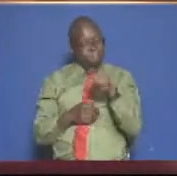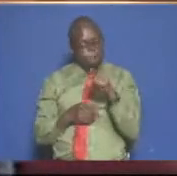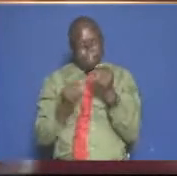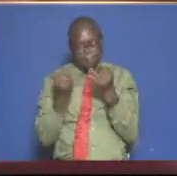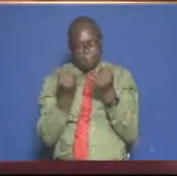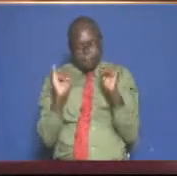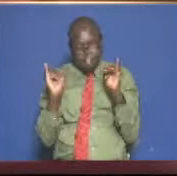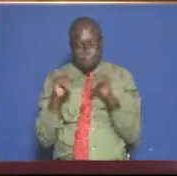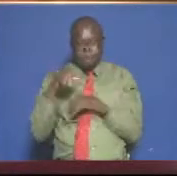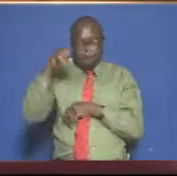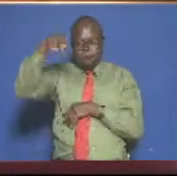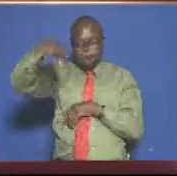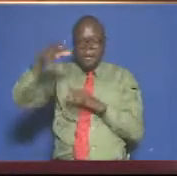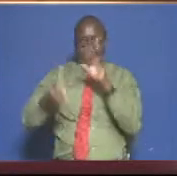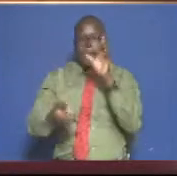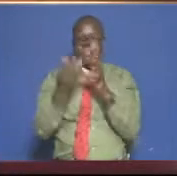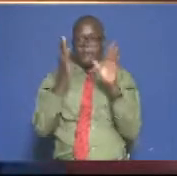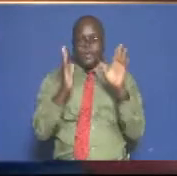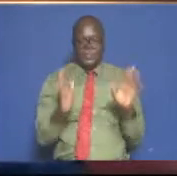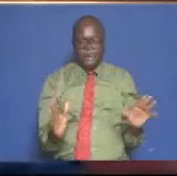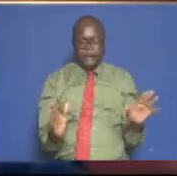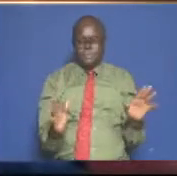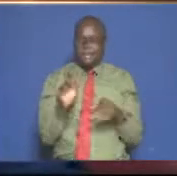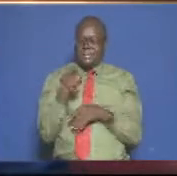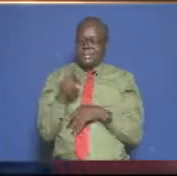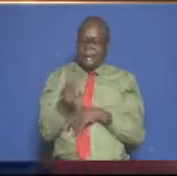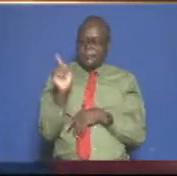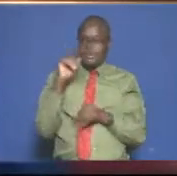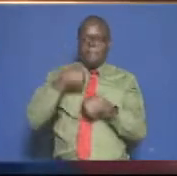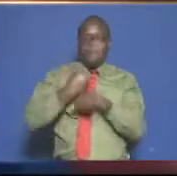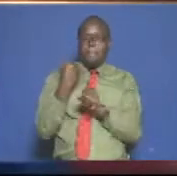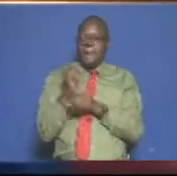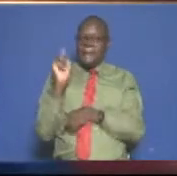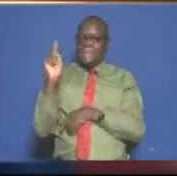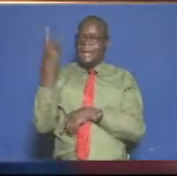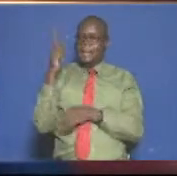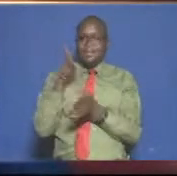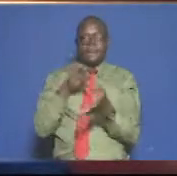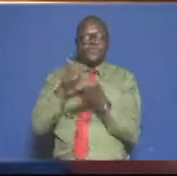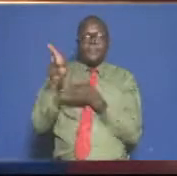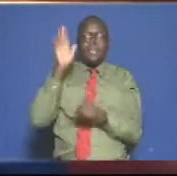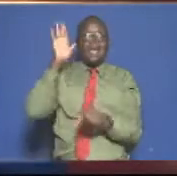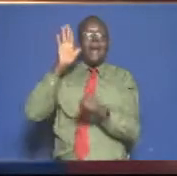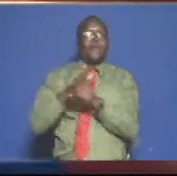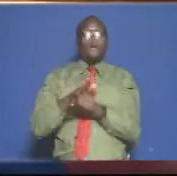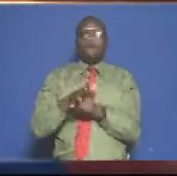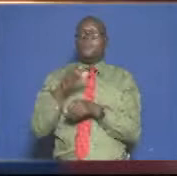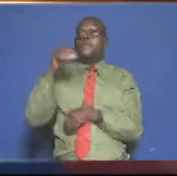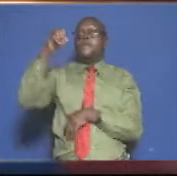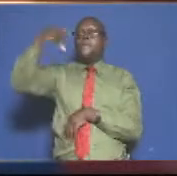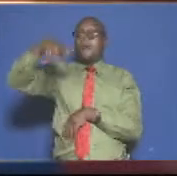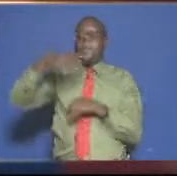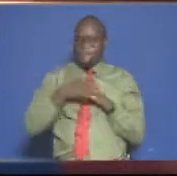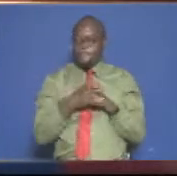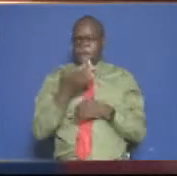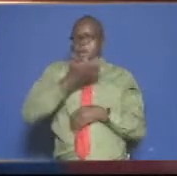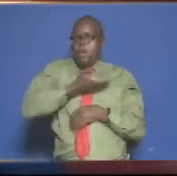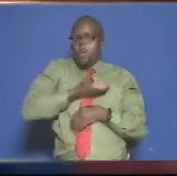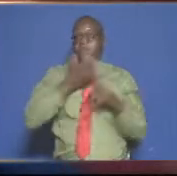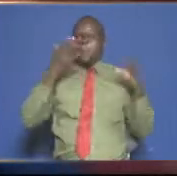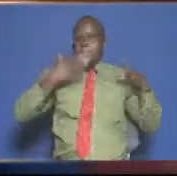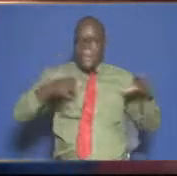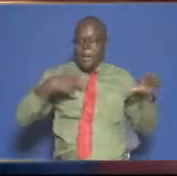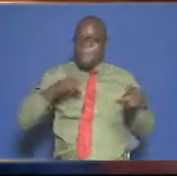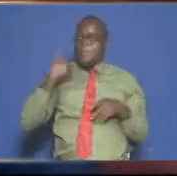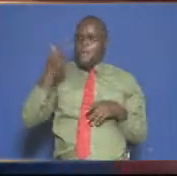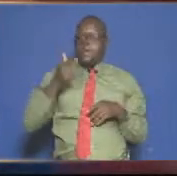independent power producers, Mr. Speaker, are the ones who are making Kenyans pay for power. And they are owned by people who